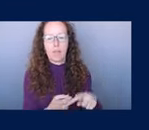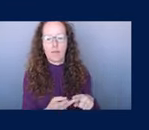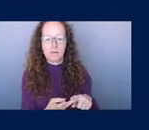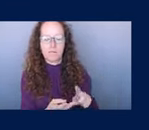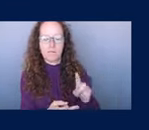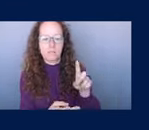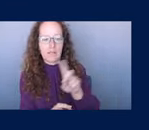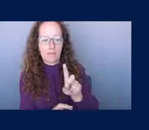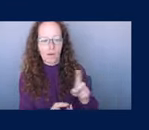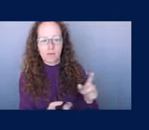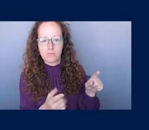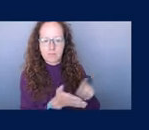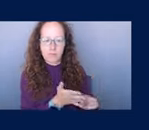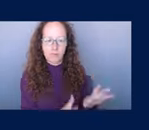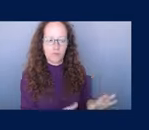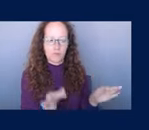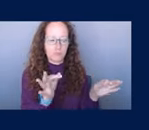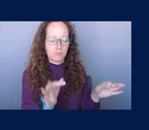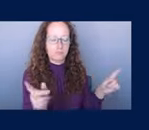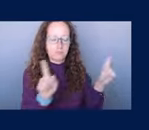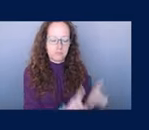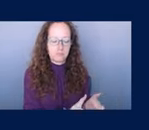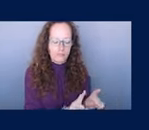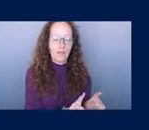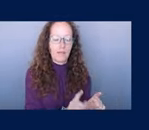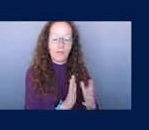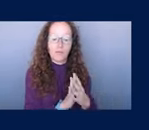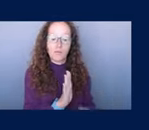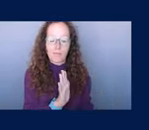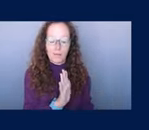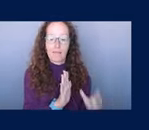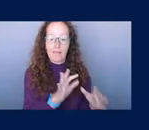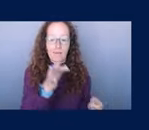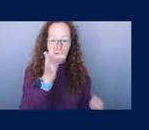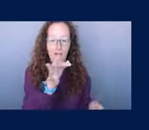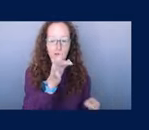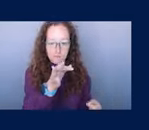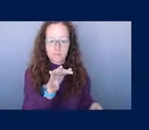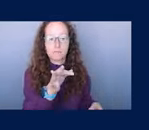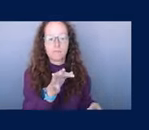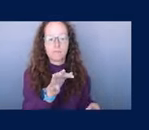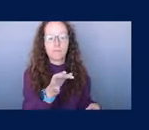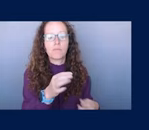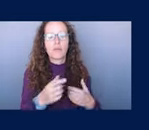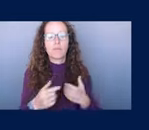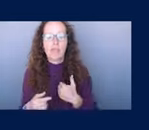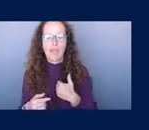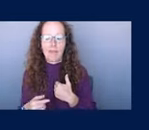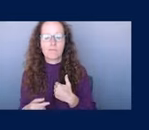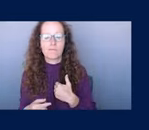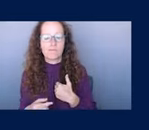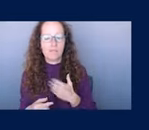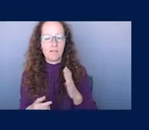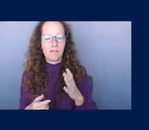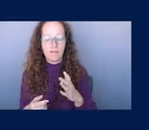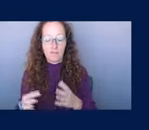ballot. So we'll keep the original ballot. We'll provide a mailing number or a serial number on that with red ink. And then we